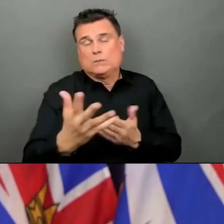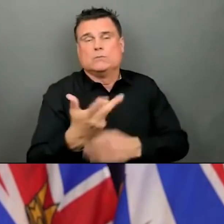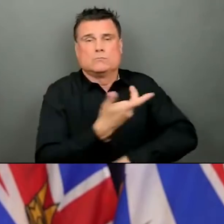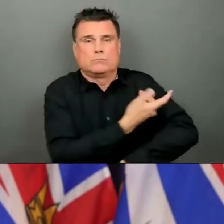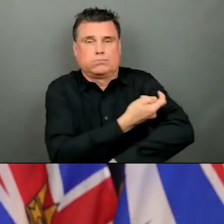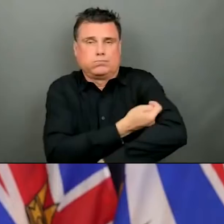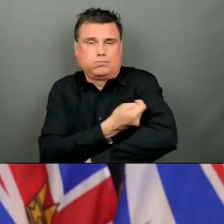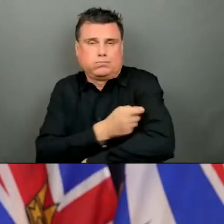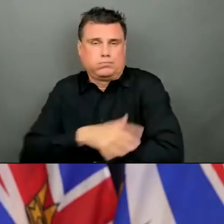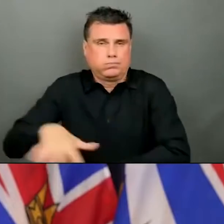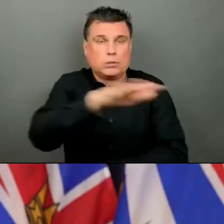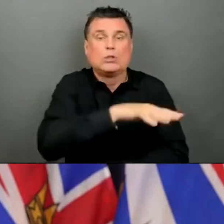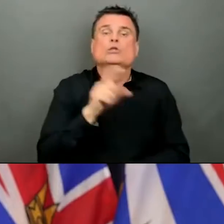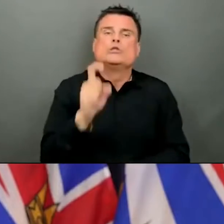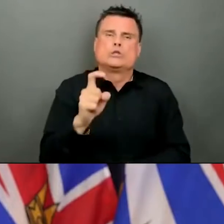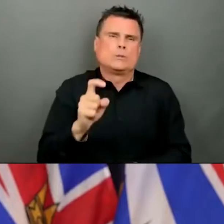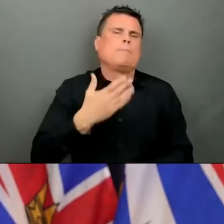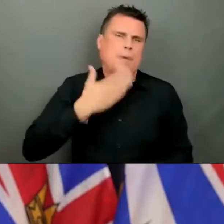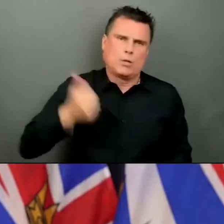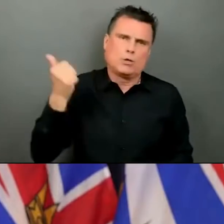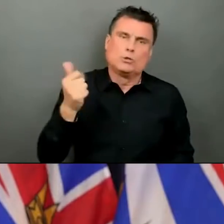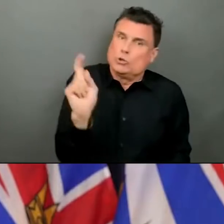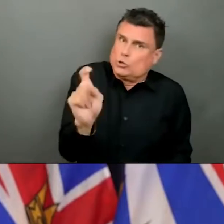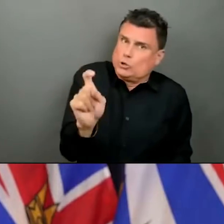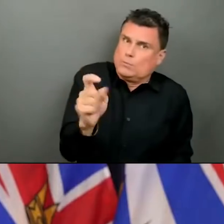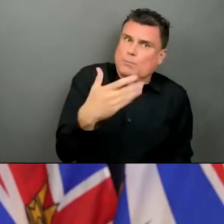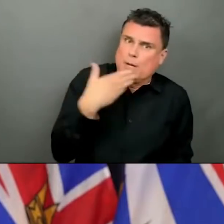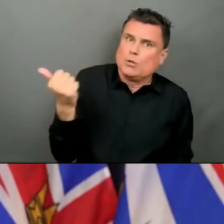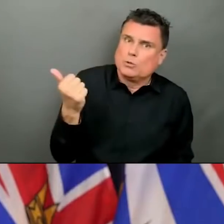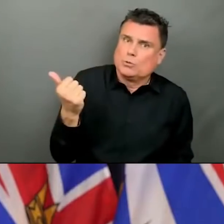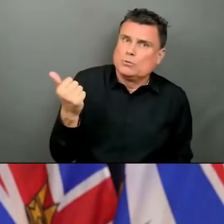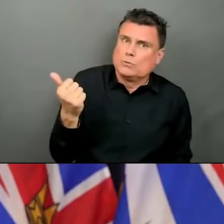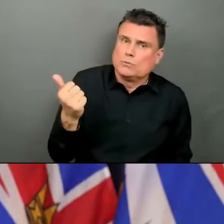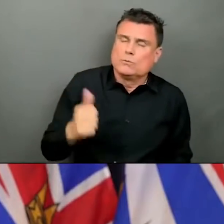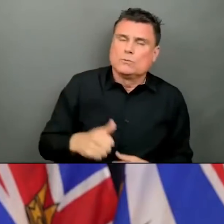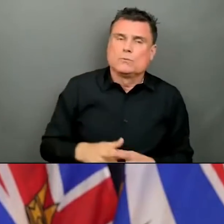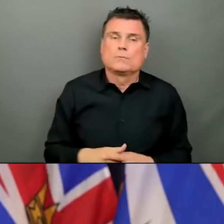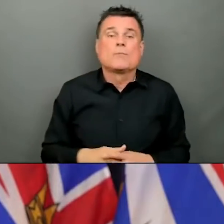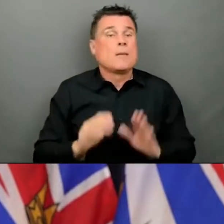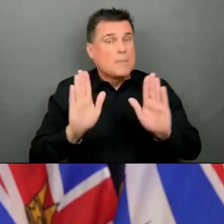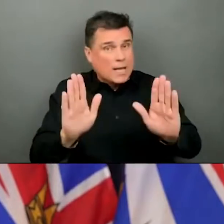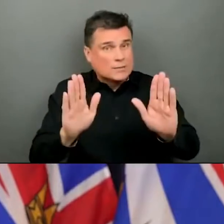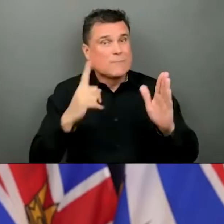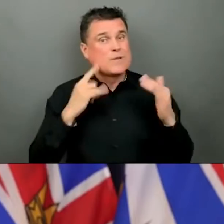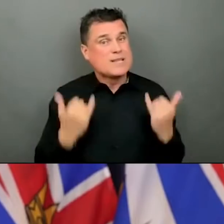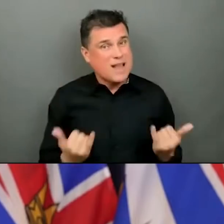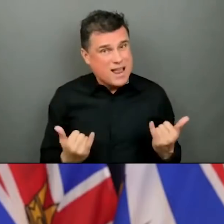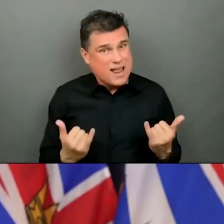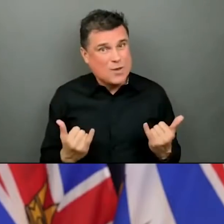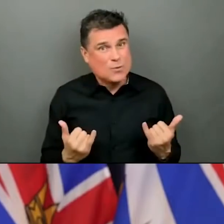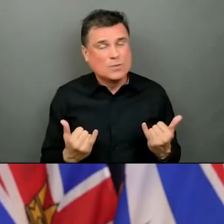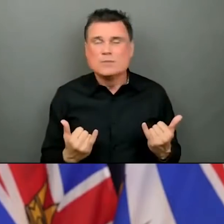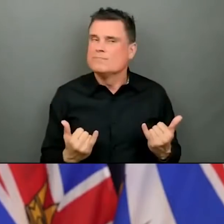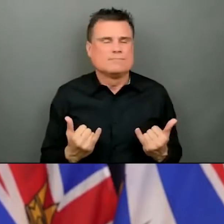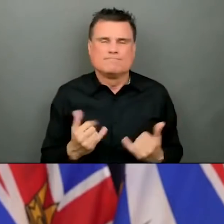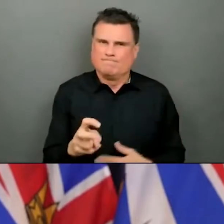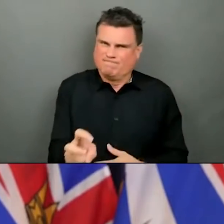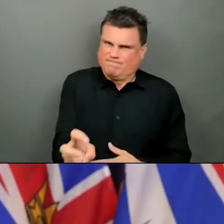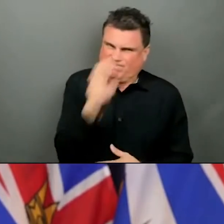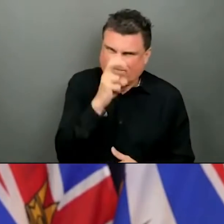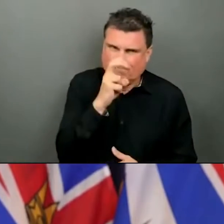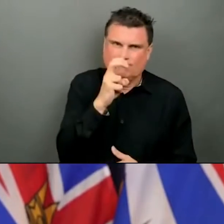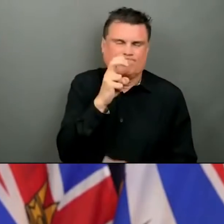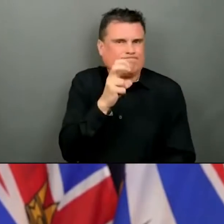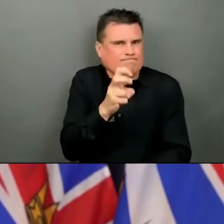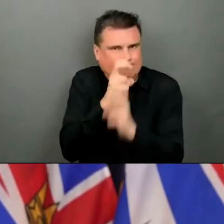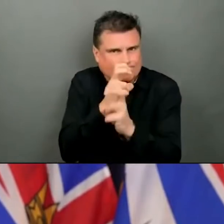put in place, now turned into orders, and we focus on the things that matter, making sure that our families are safe, making sure our communities